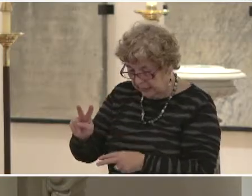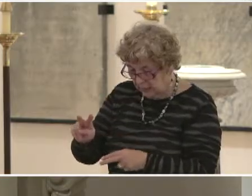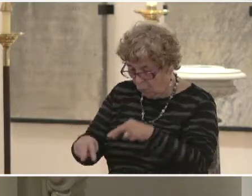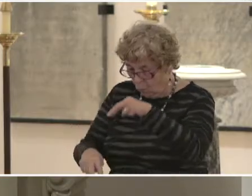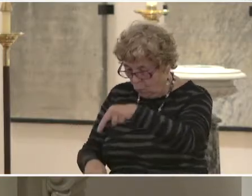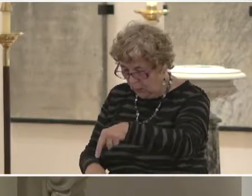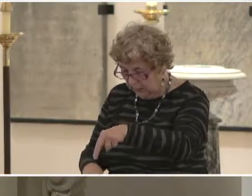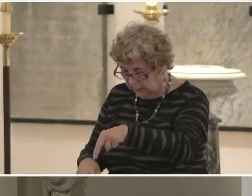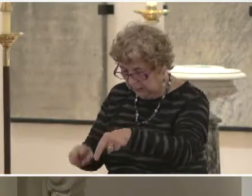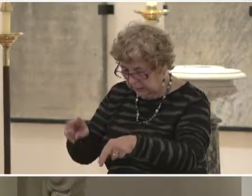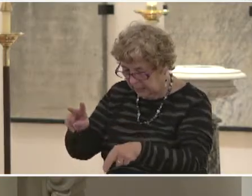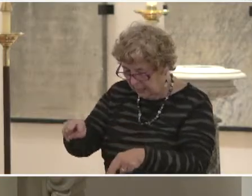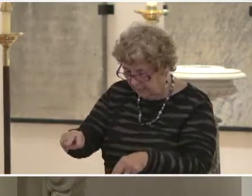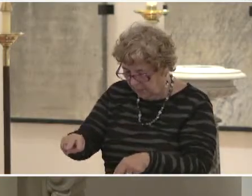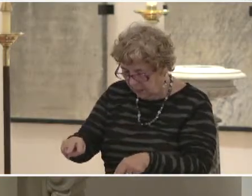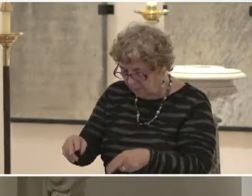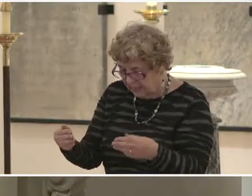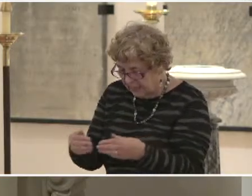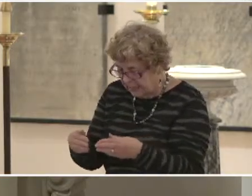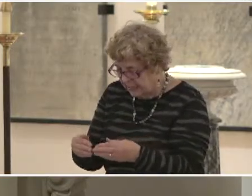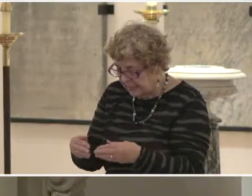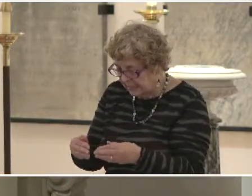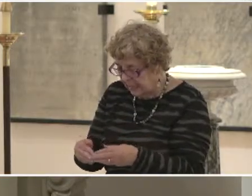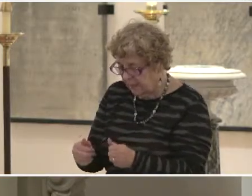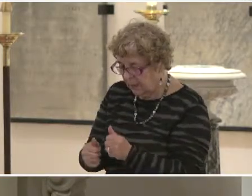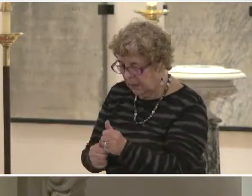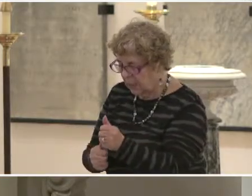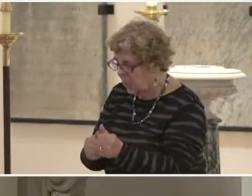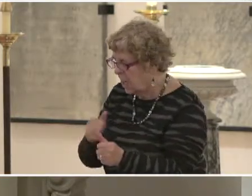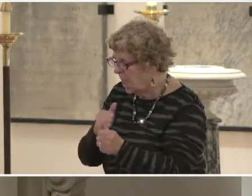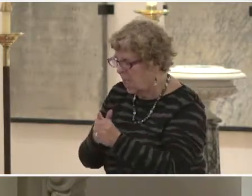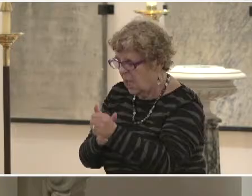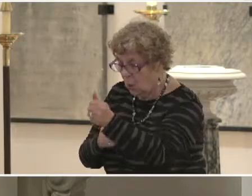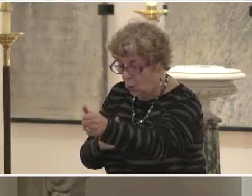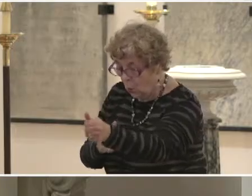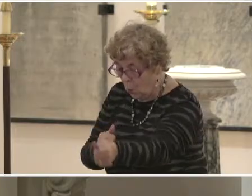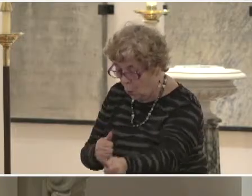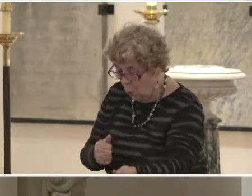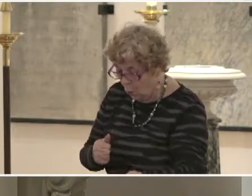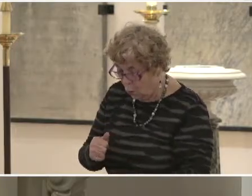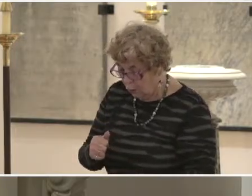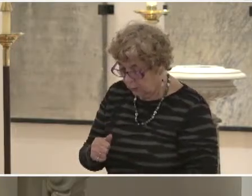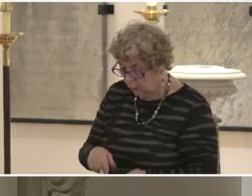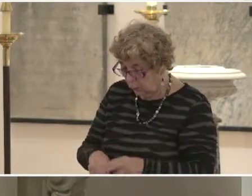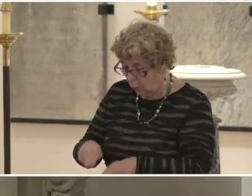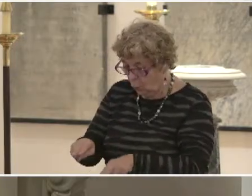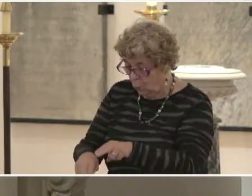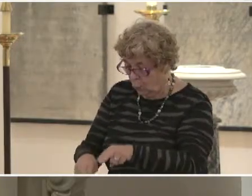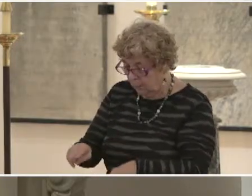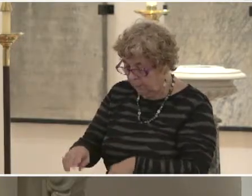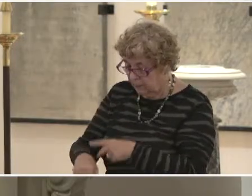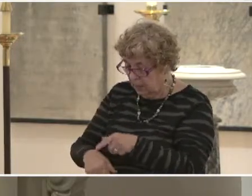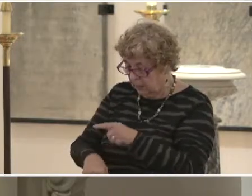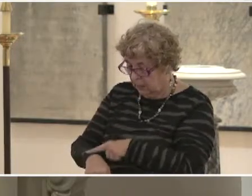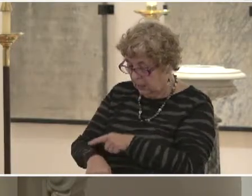And yet there will be other times when our faith is secure enough, and it is no less